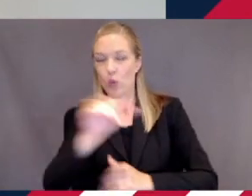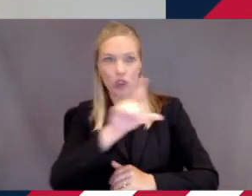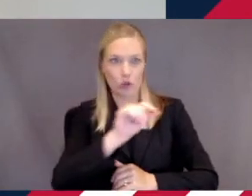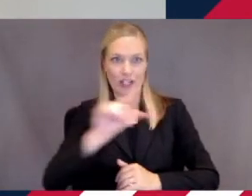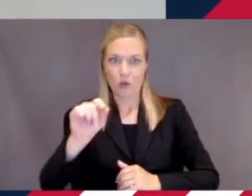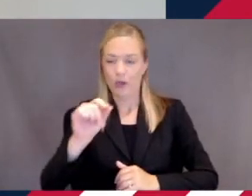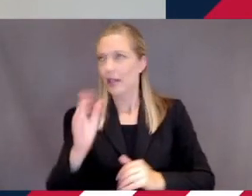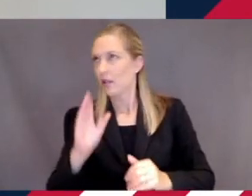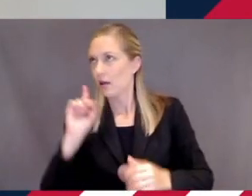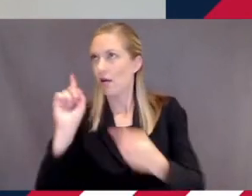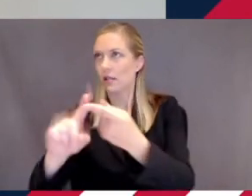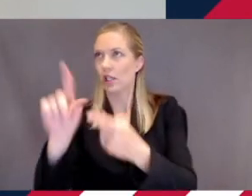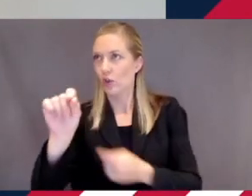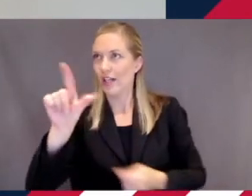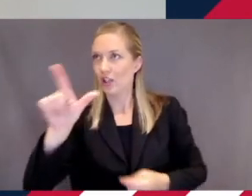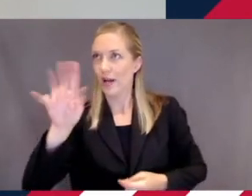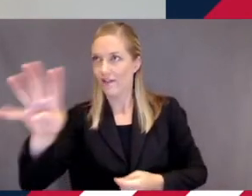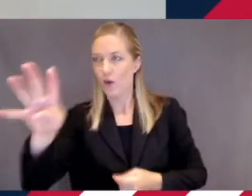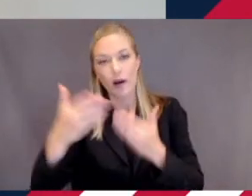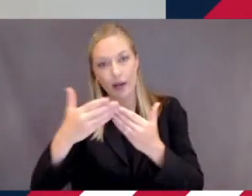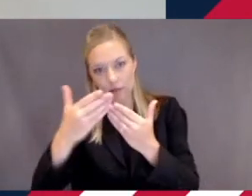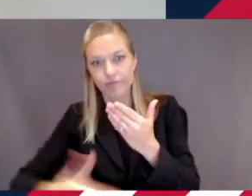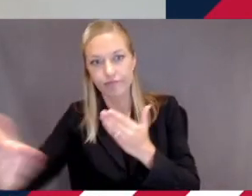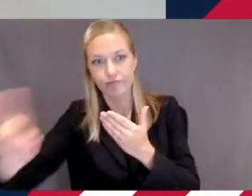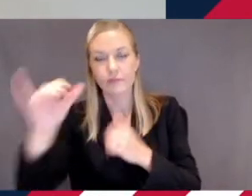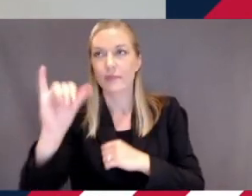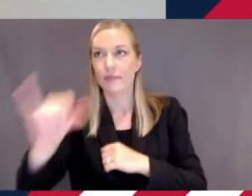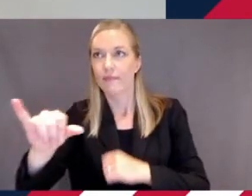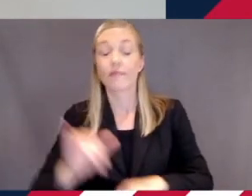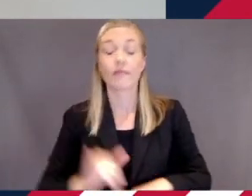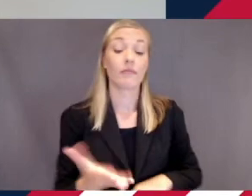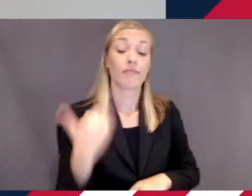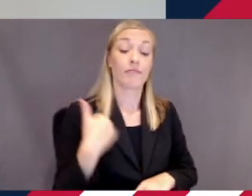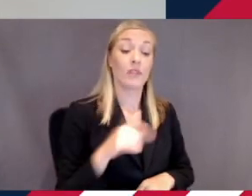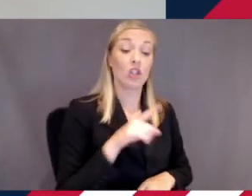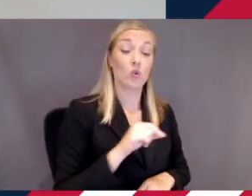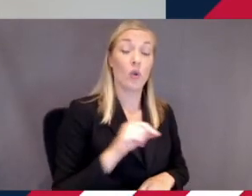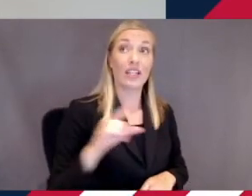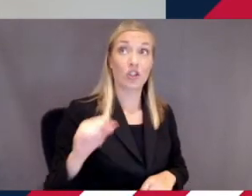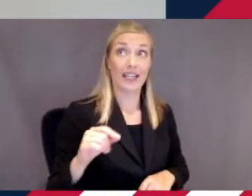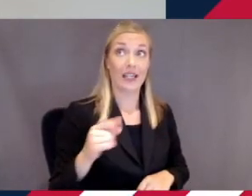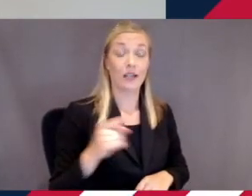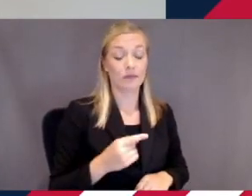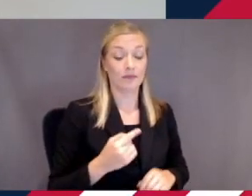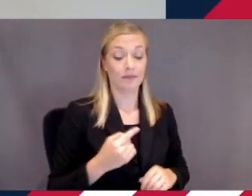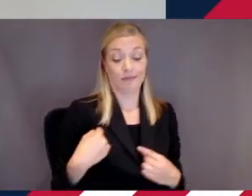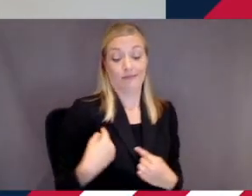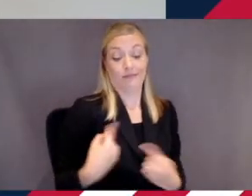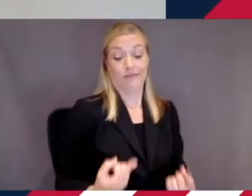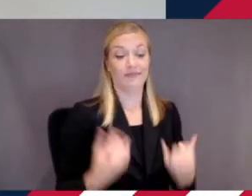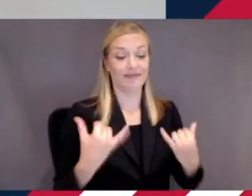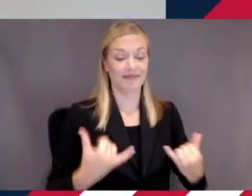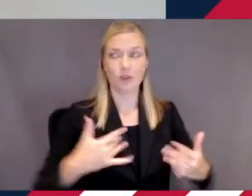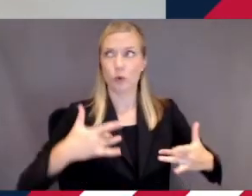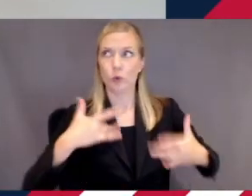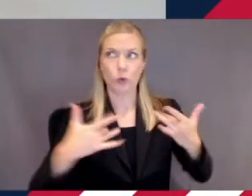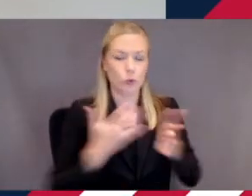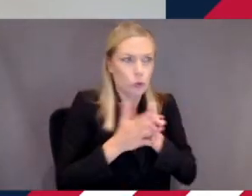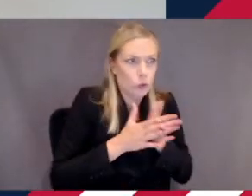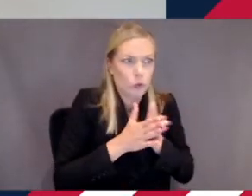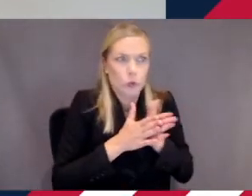enthusiasm generated by the 2020 primaries. With our very democracy under daily assault from the